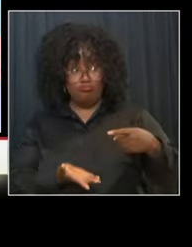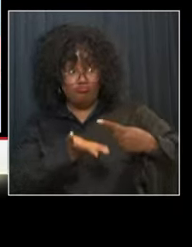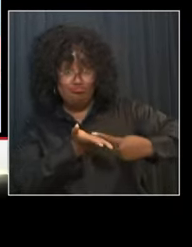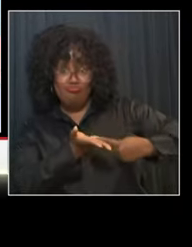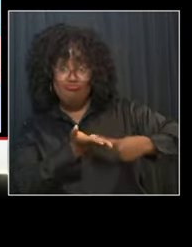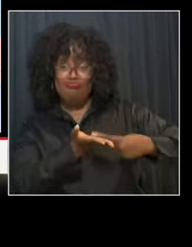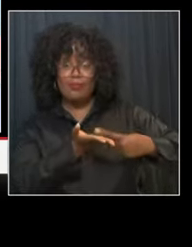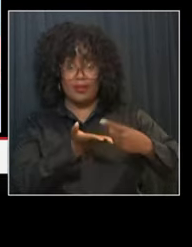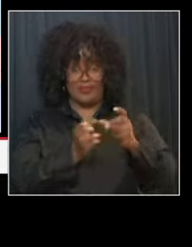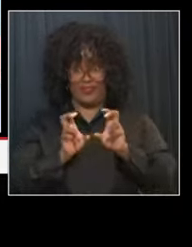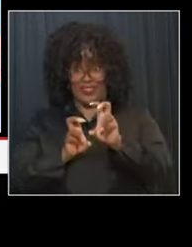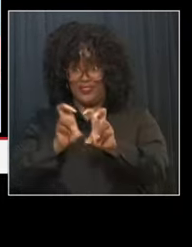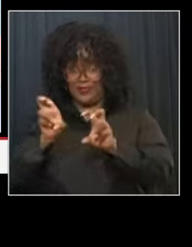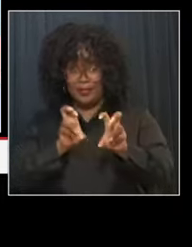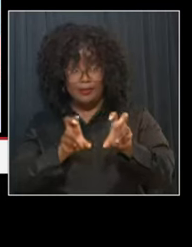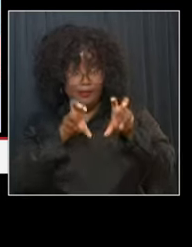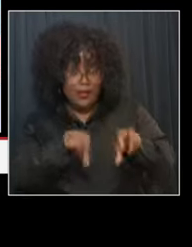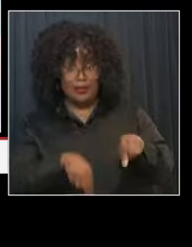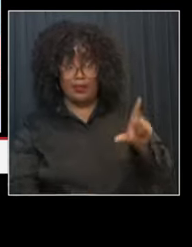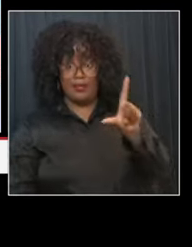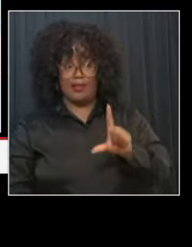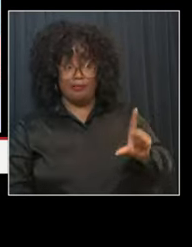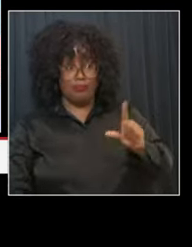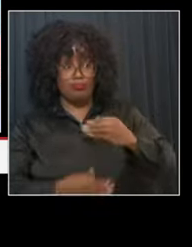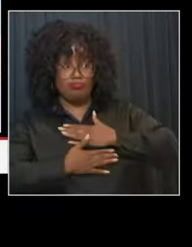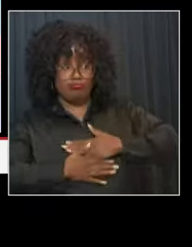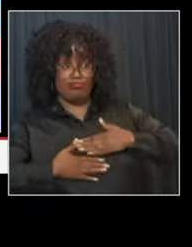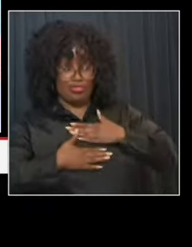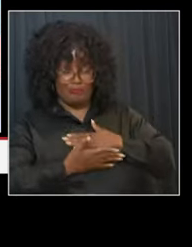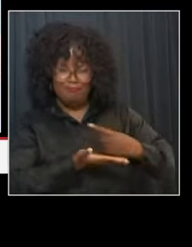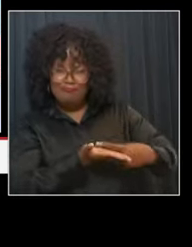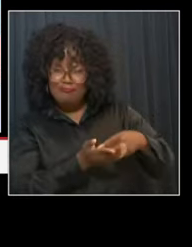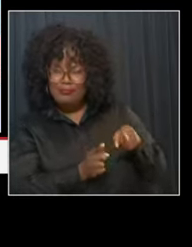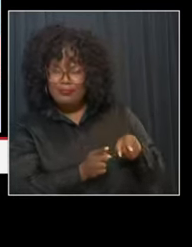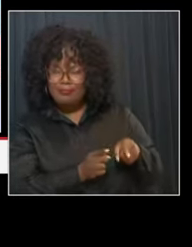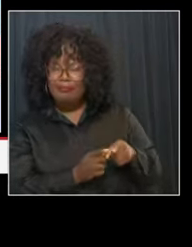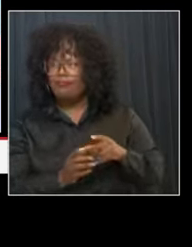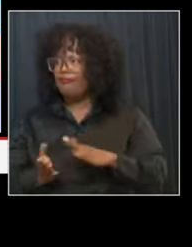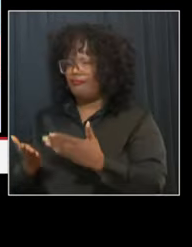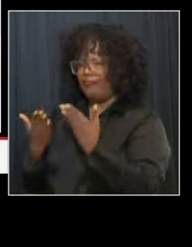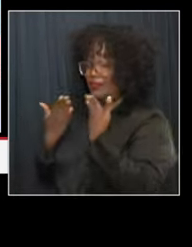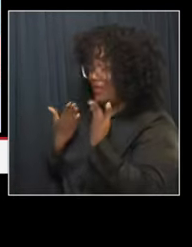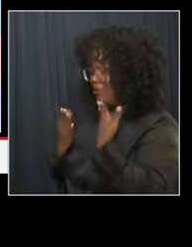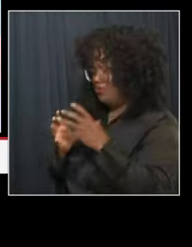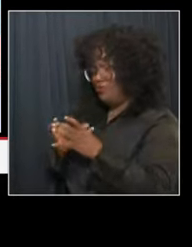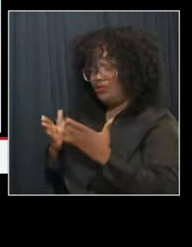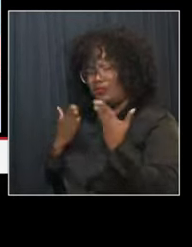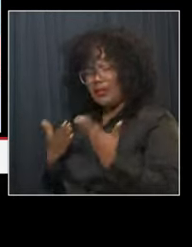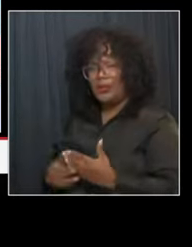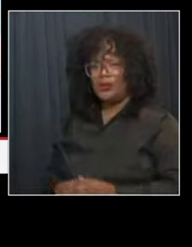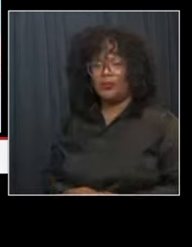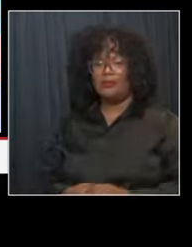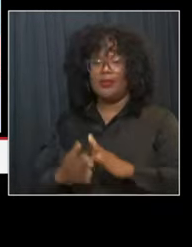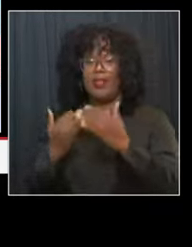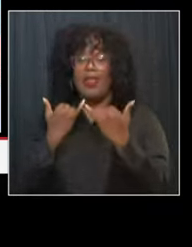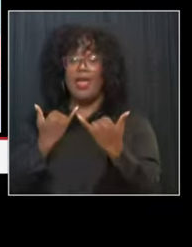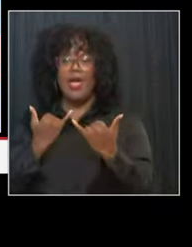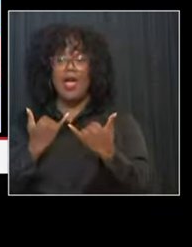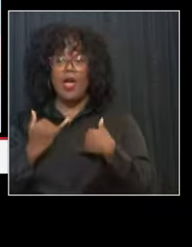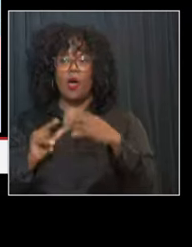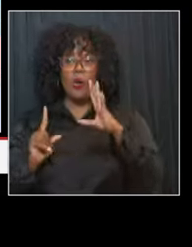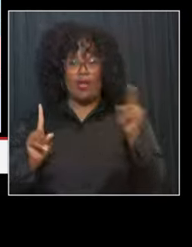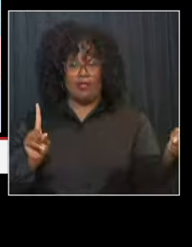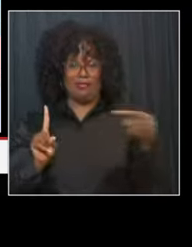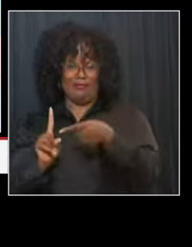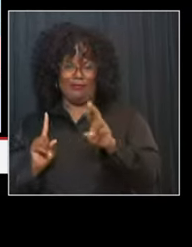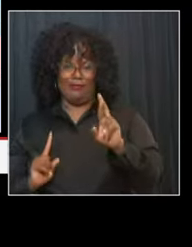first our fabulous Executive Director of the Libraries to share with us some investments going on here at the library. Rich? Hi, everyone.